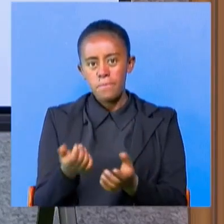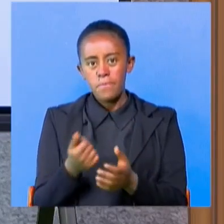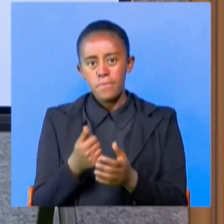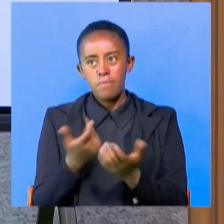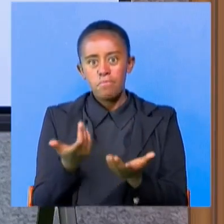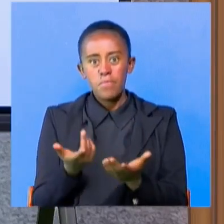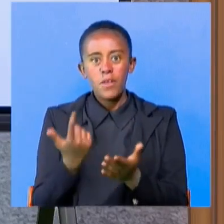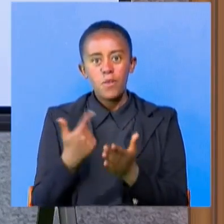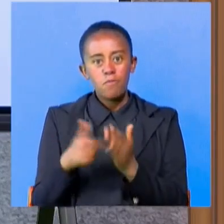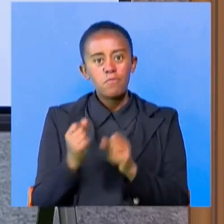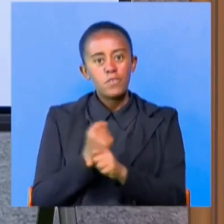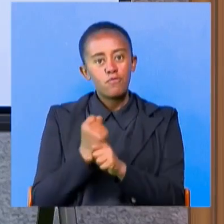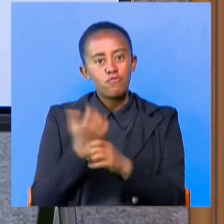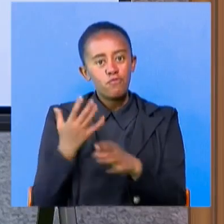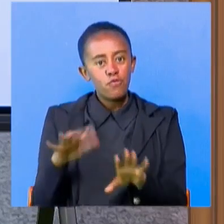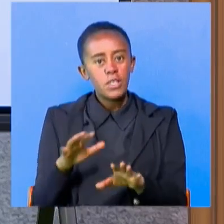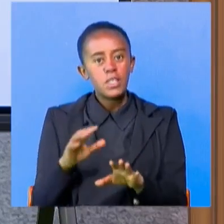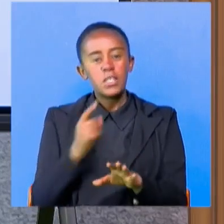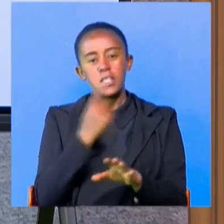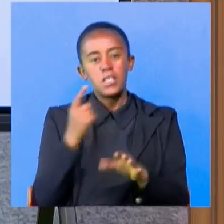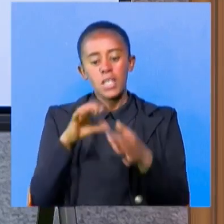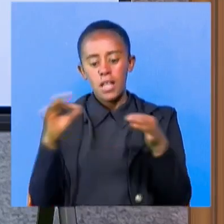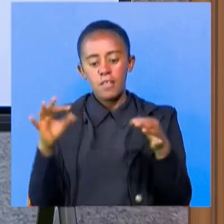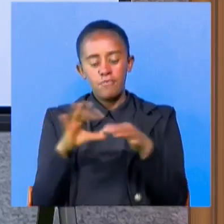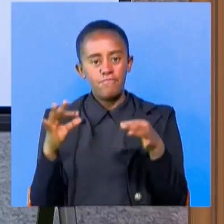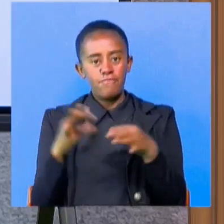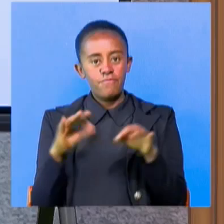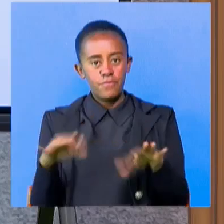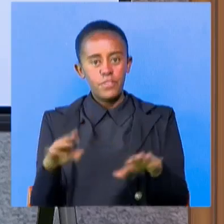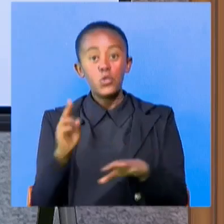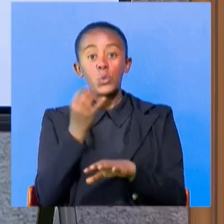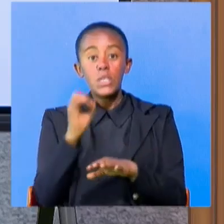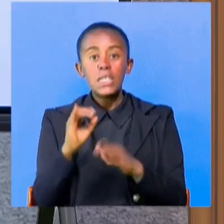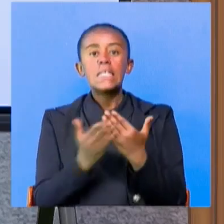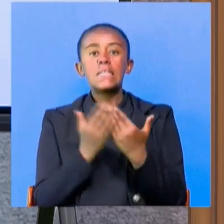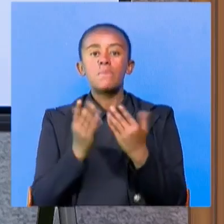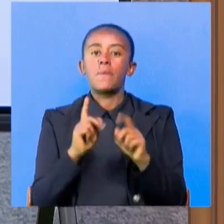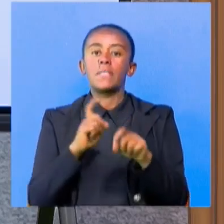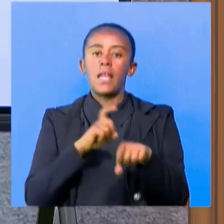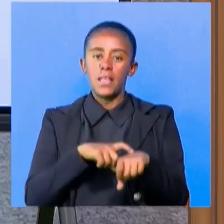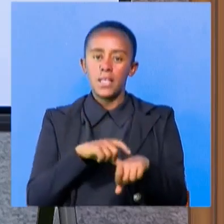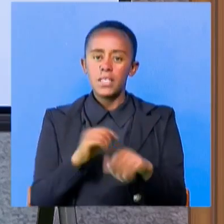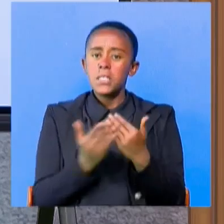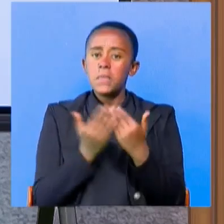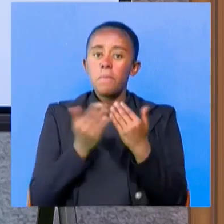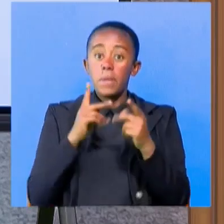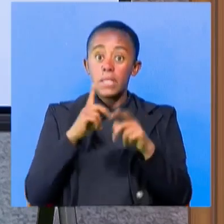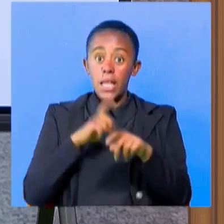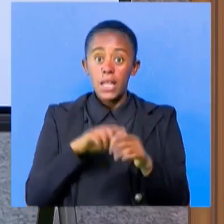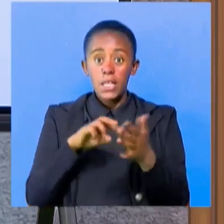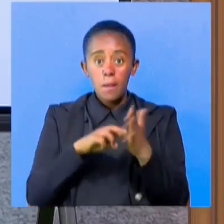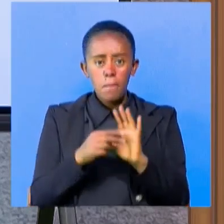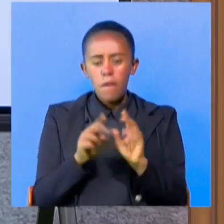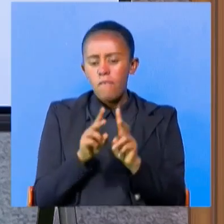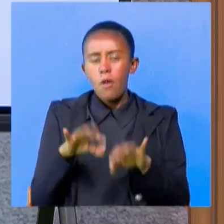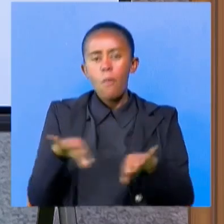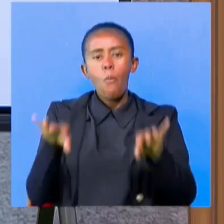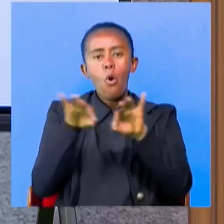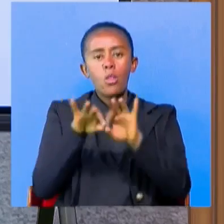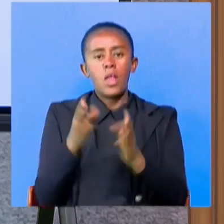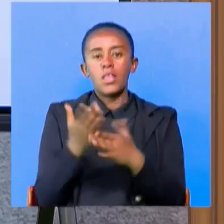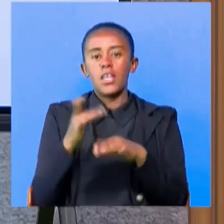We are doing some of the sentences using simple present tenses. Simple present tense means a very important